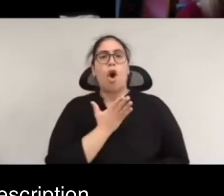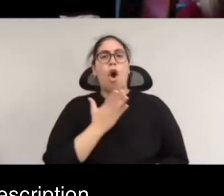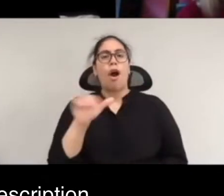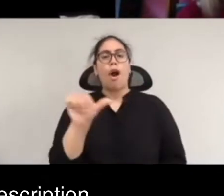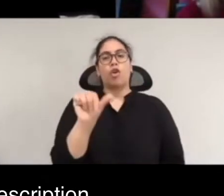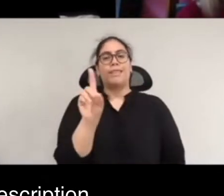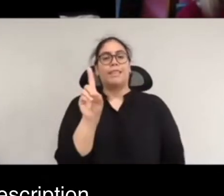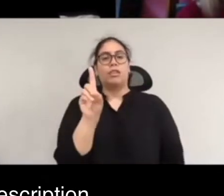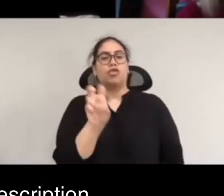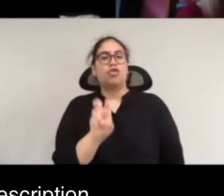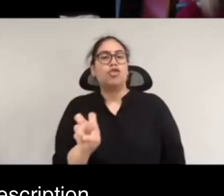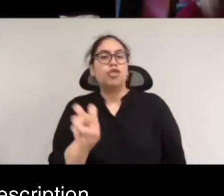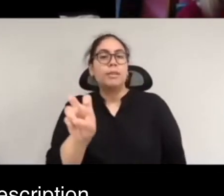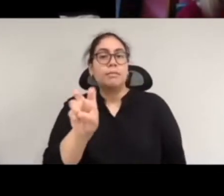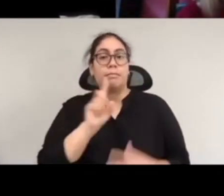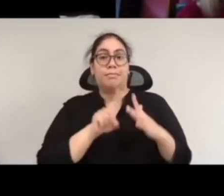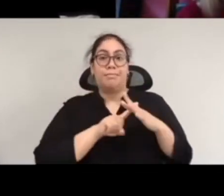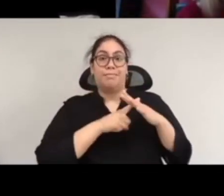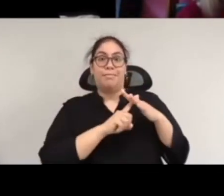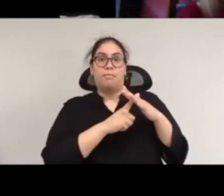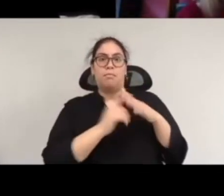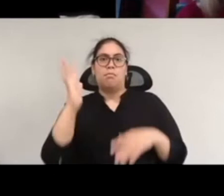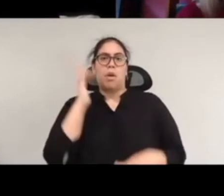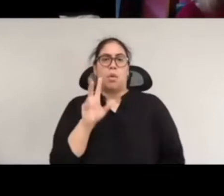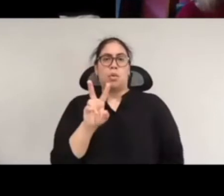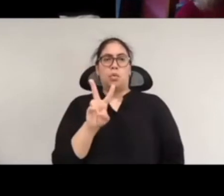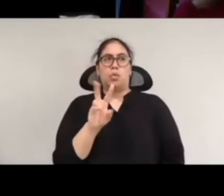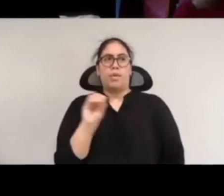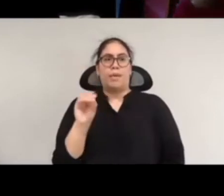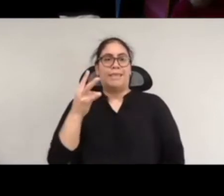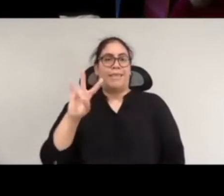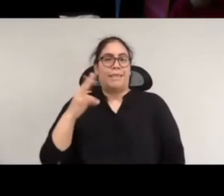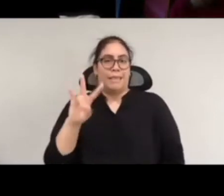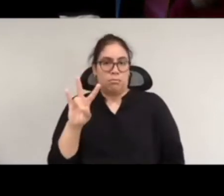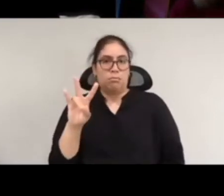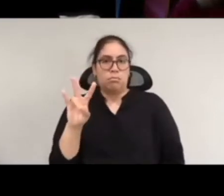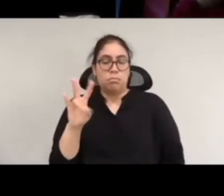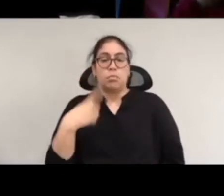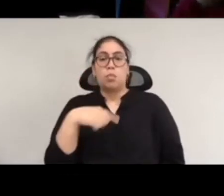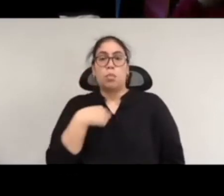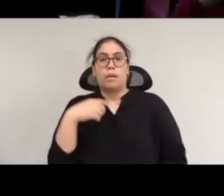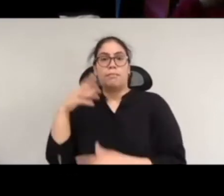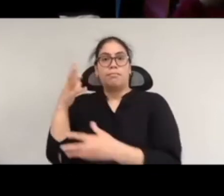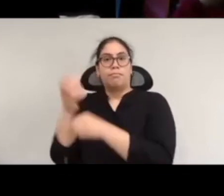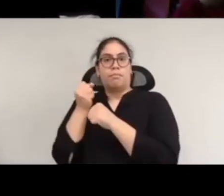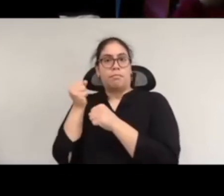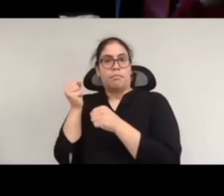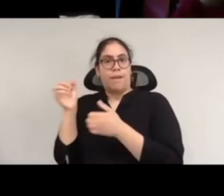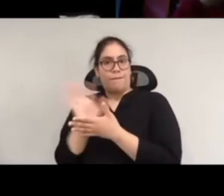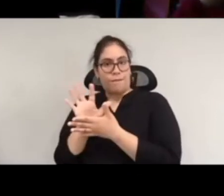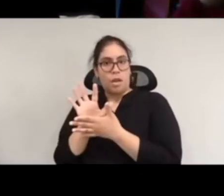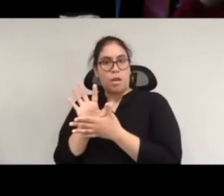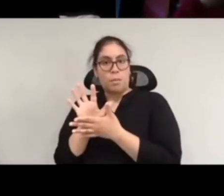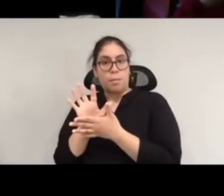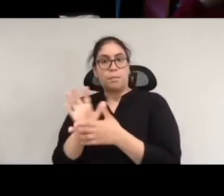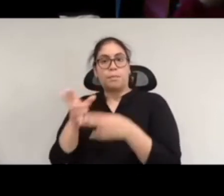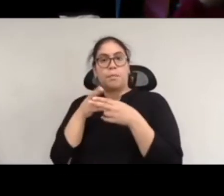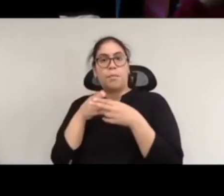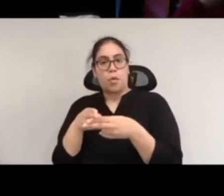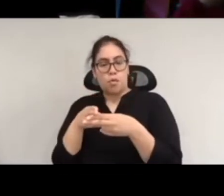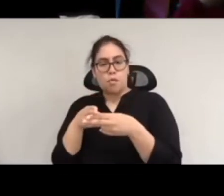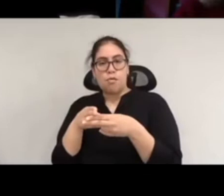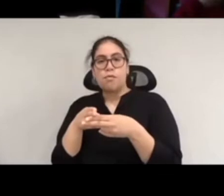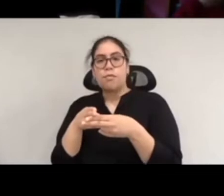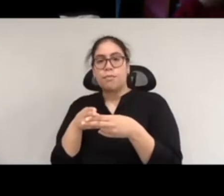began back in 2017 when we acquired a film called Delt. Delt is a great